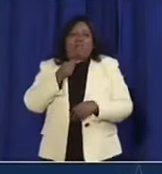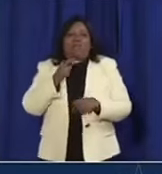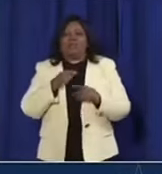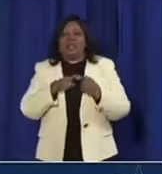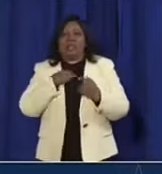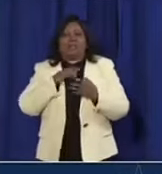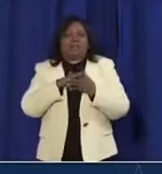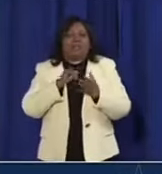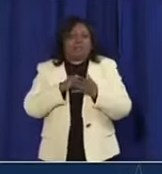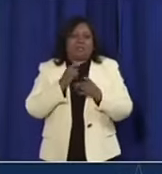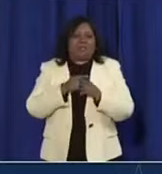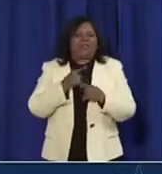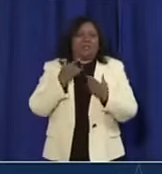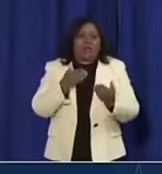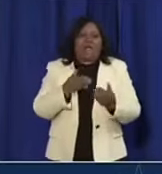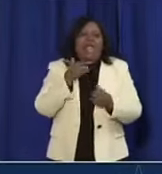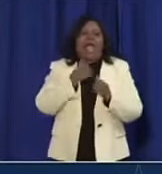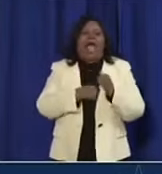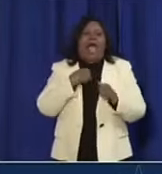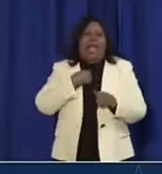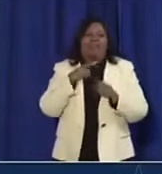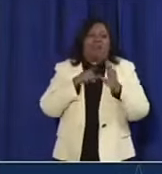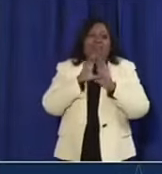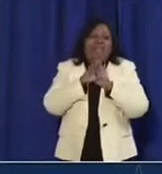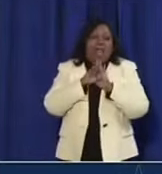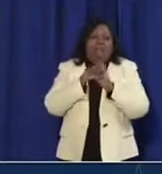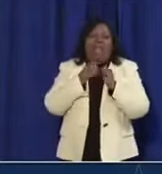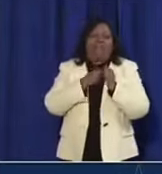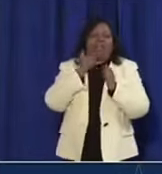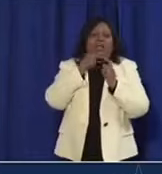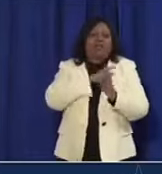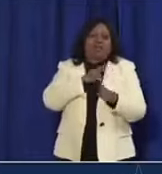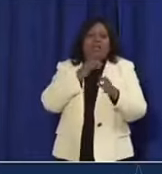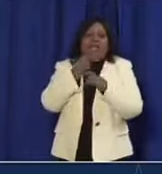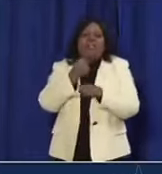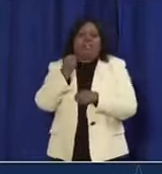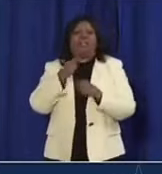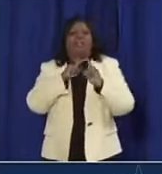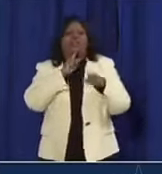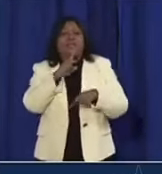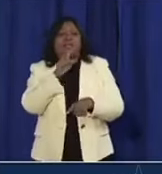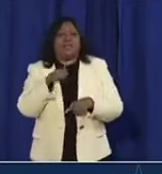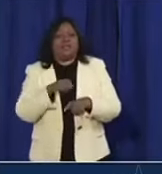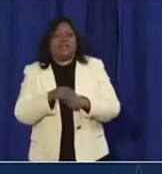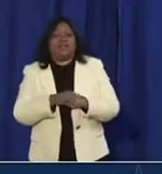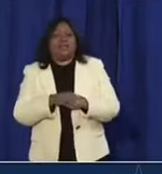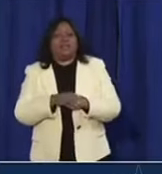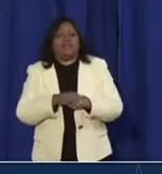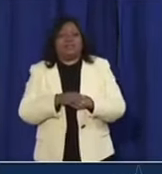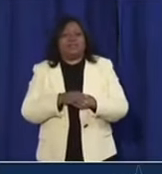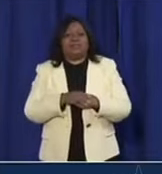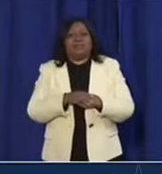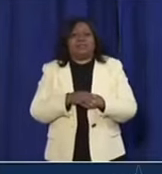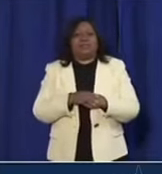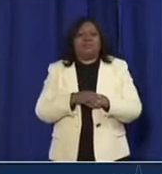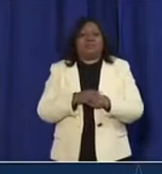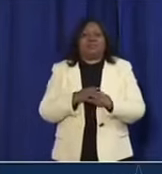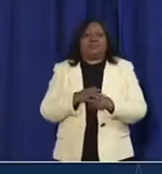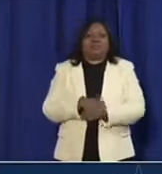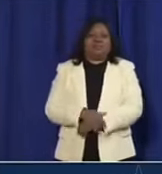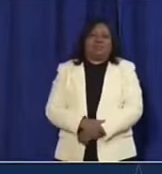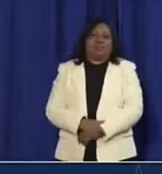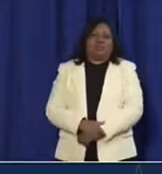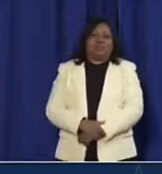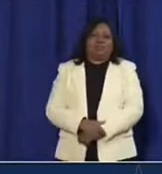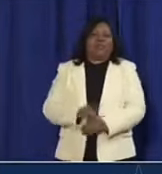believe that that's correct, but go ahead. I have it on camera. Every single reporter held the microphone. Can you ask your question, sir? Why? Come on, don't be a